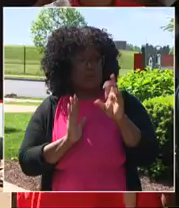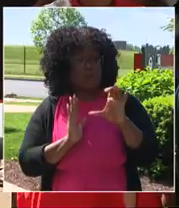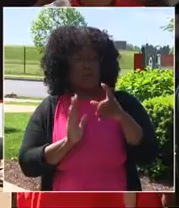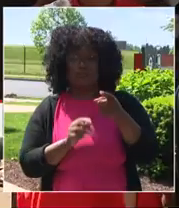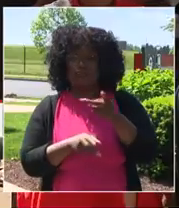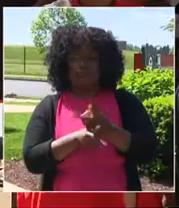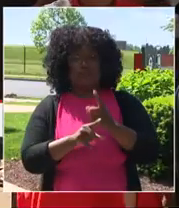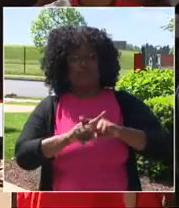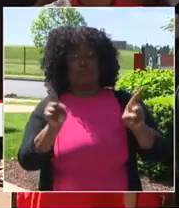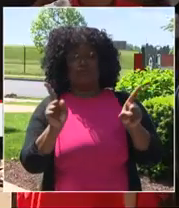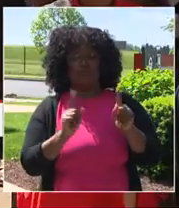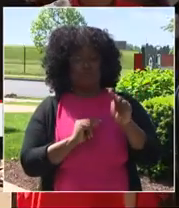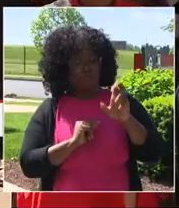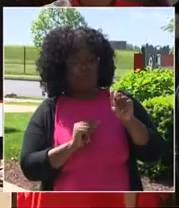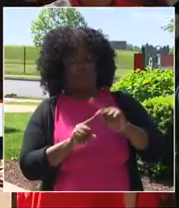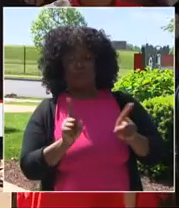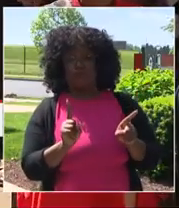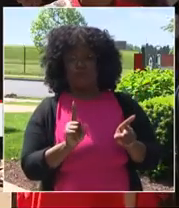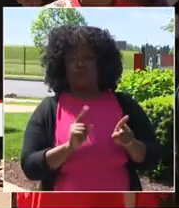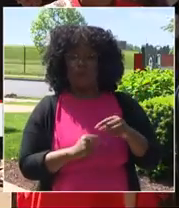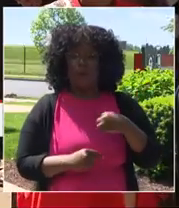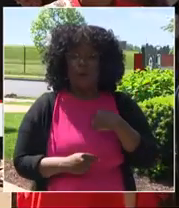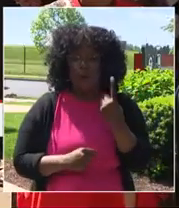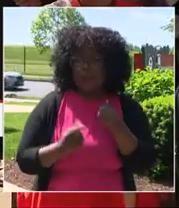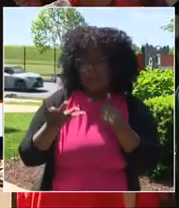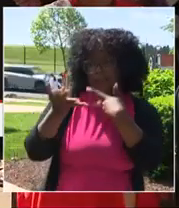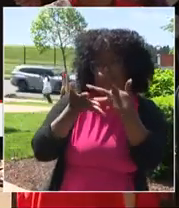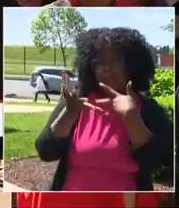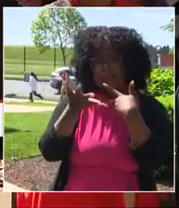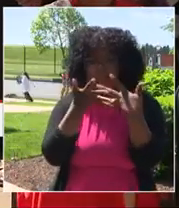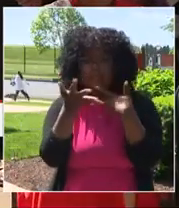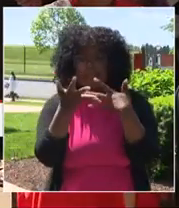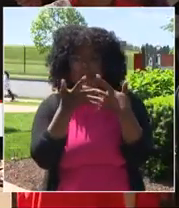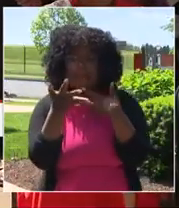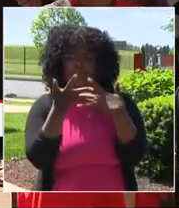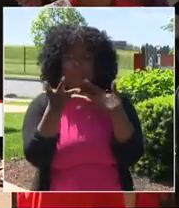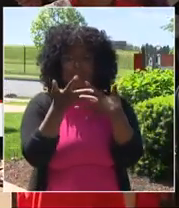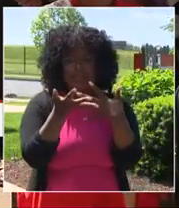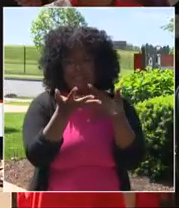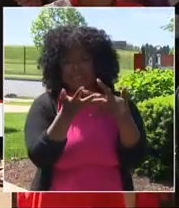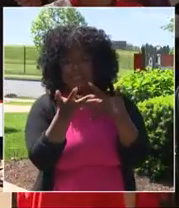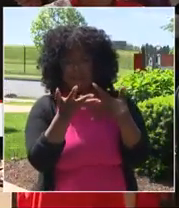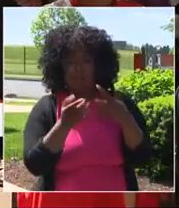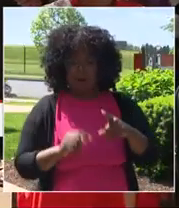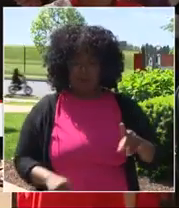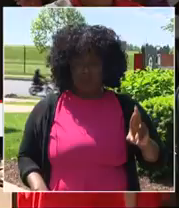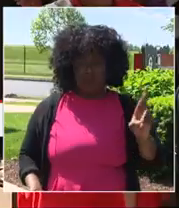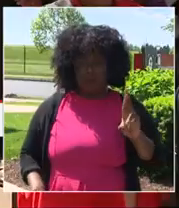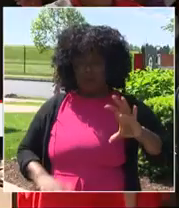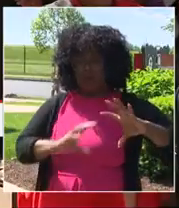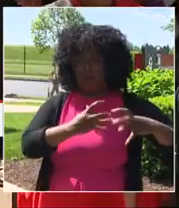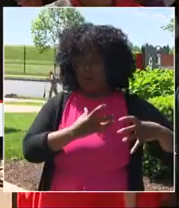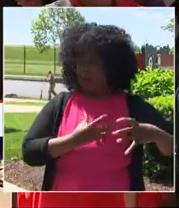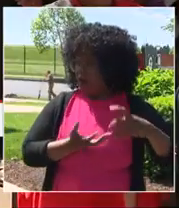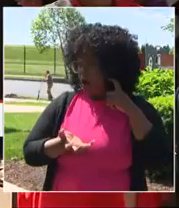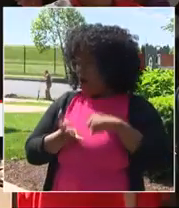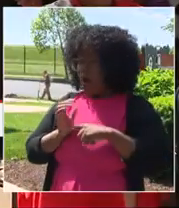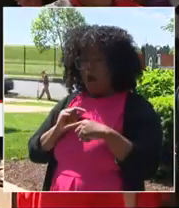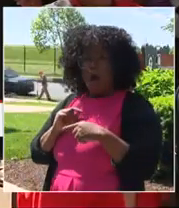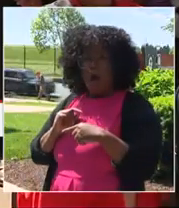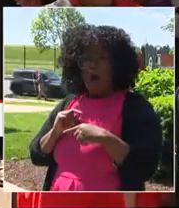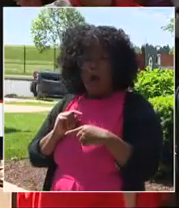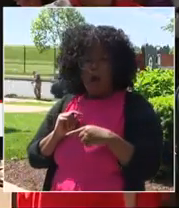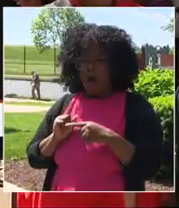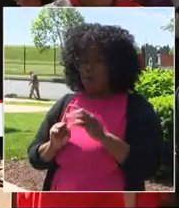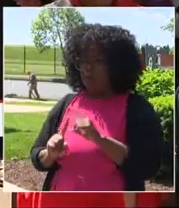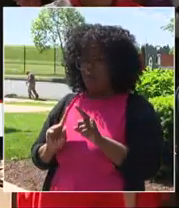in law by Republicans, I might add, who recognize that we're different. Now,